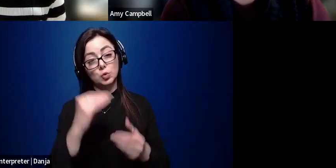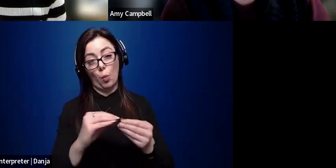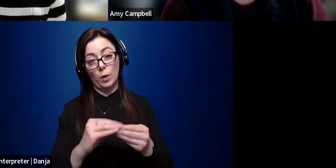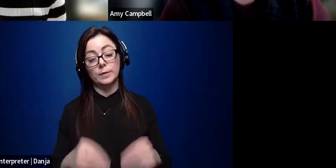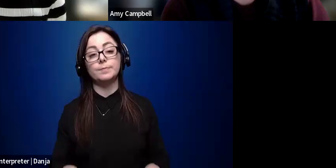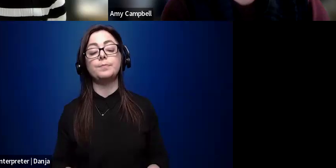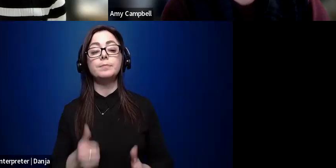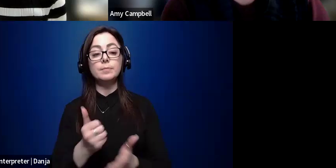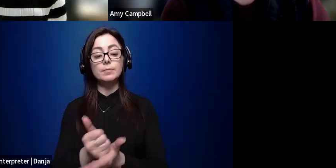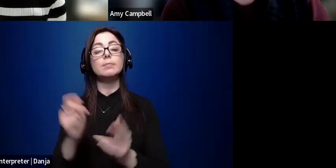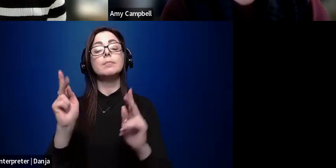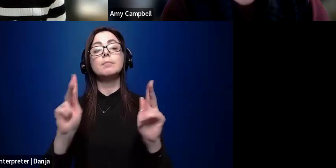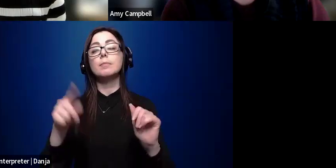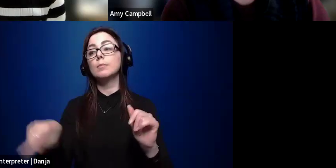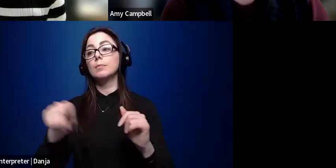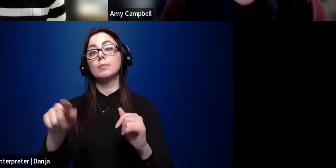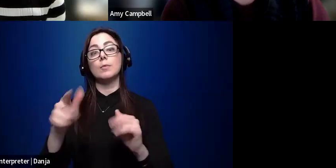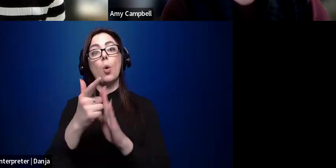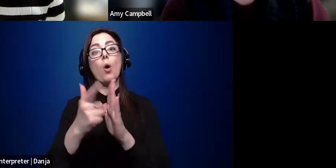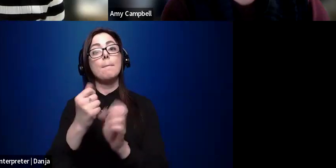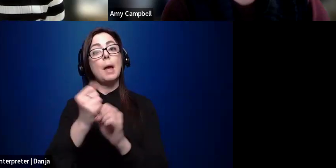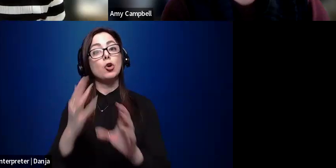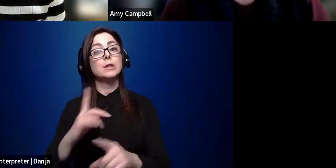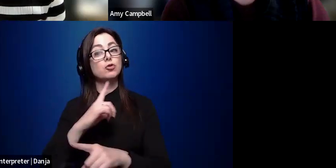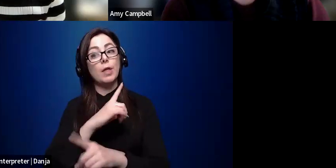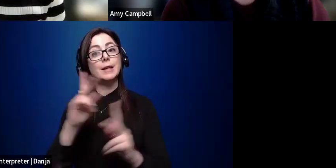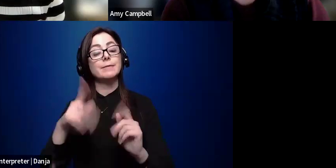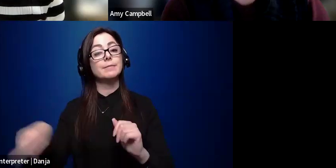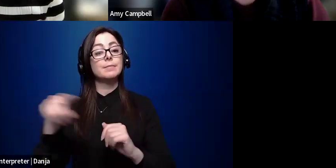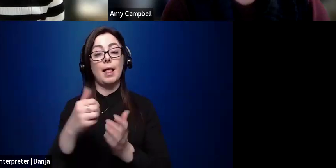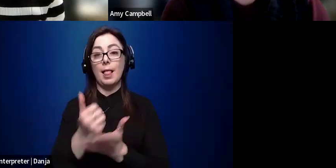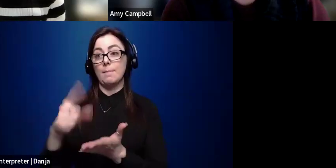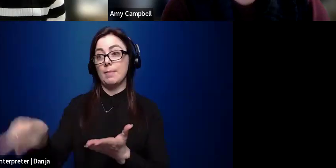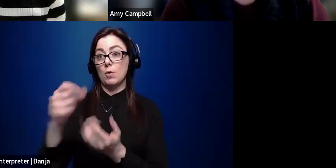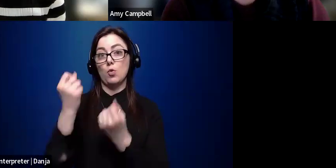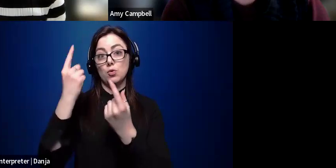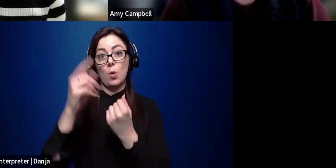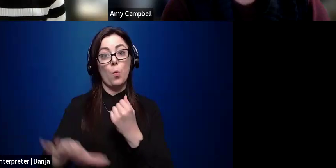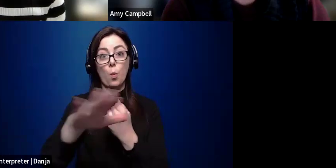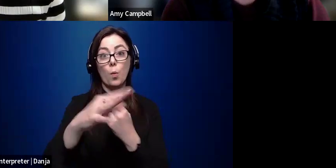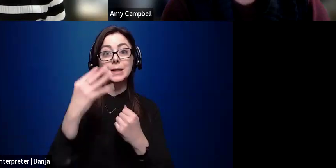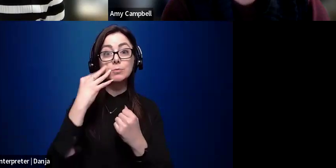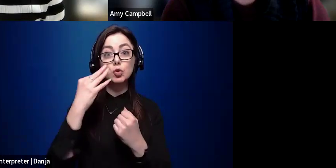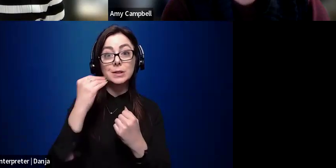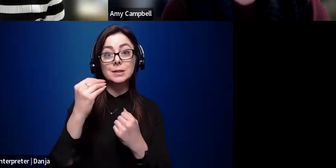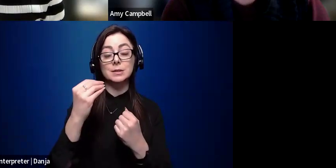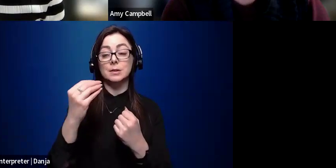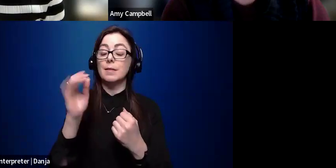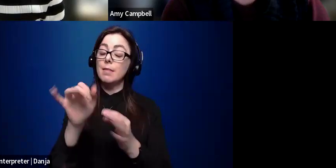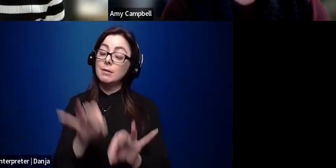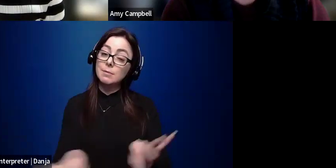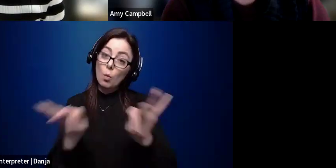helping lawmakers and decision makers understand your experience is what's important, and your voice is important.